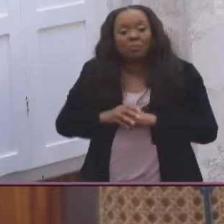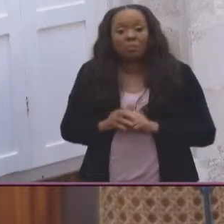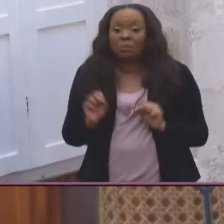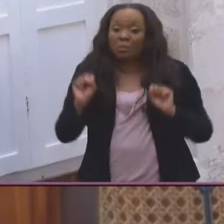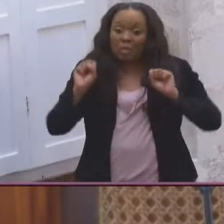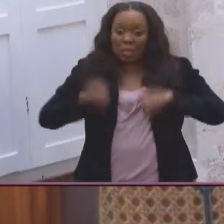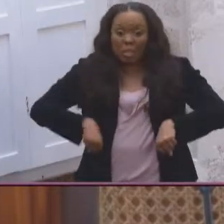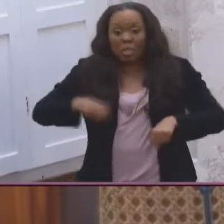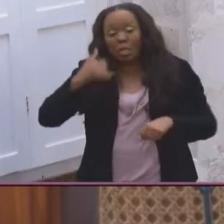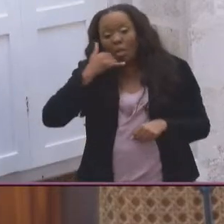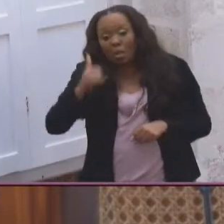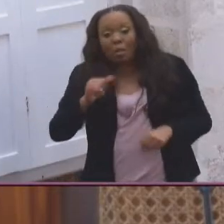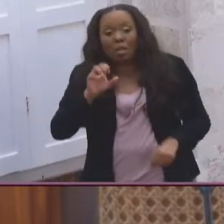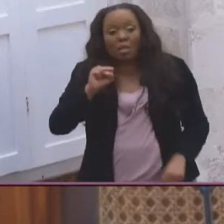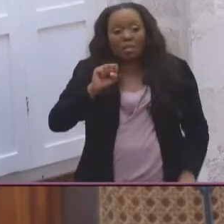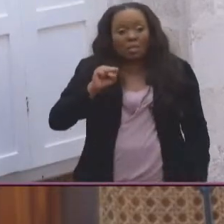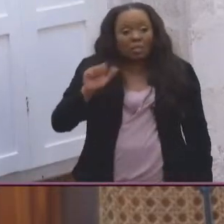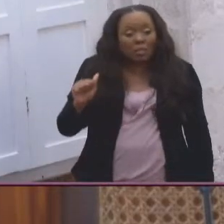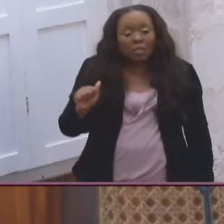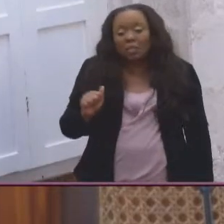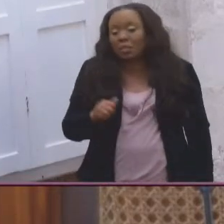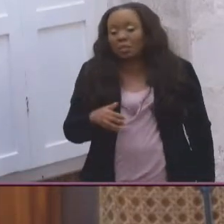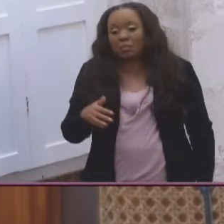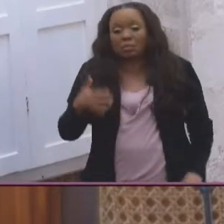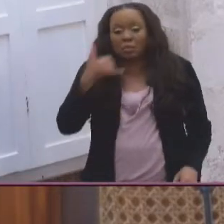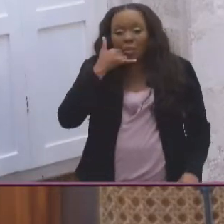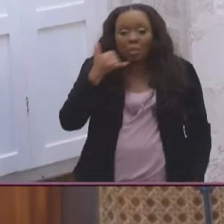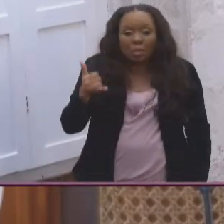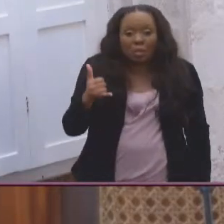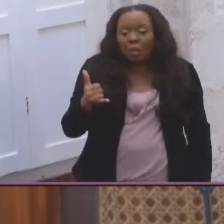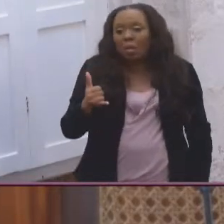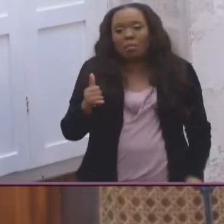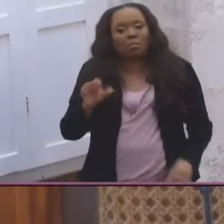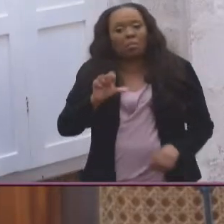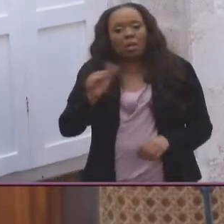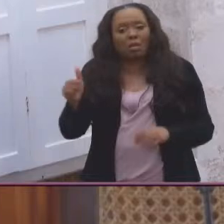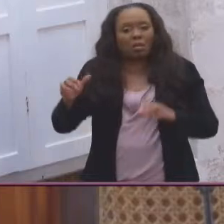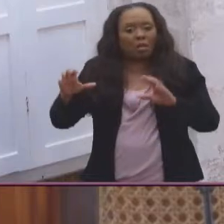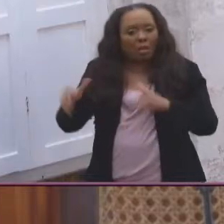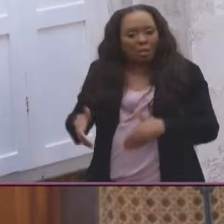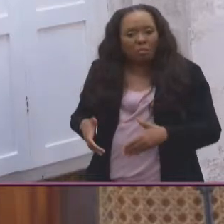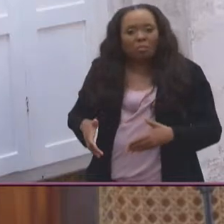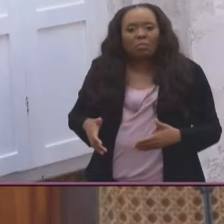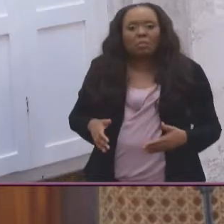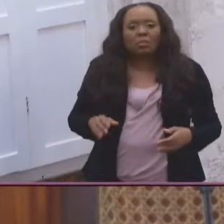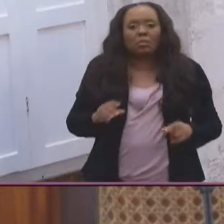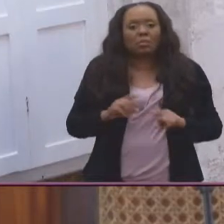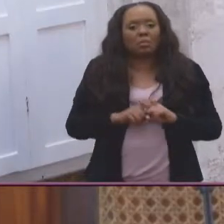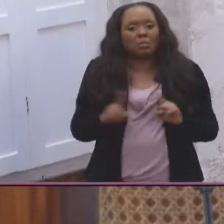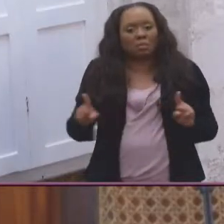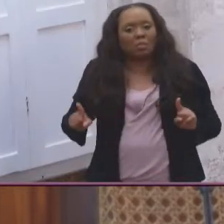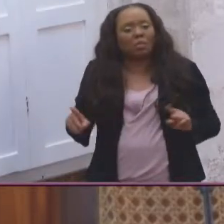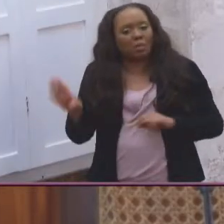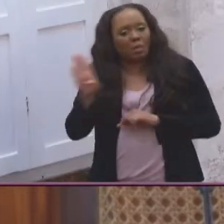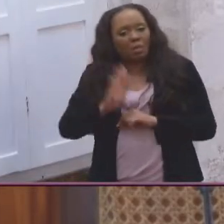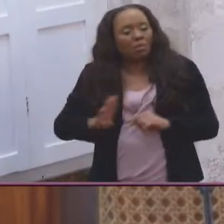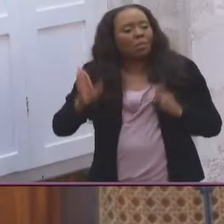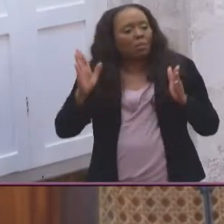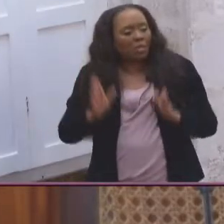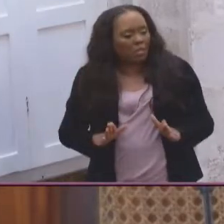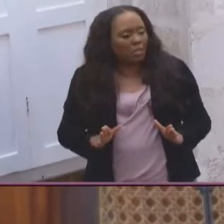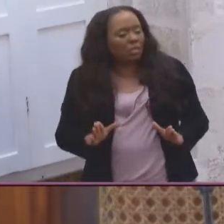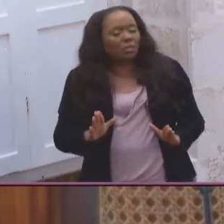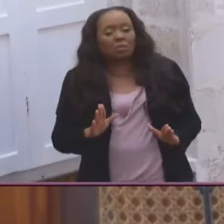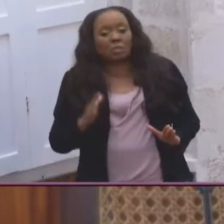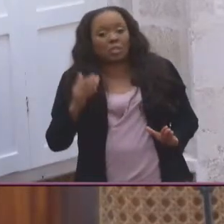and EPD and have bulky waste picked up, Barbadians will go to the prison as identified by the Honourable